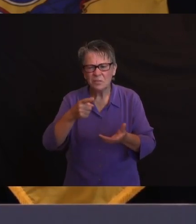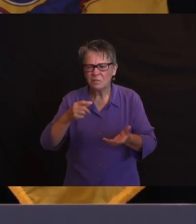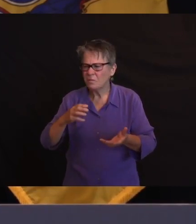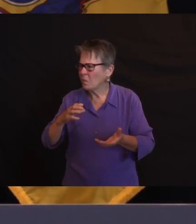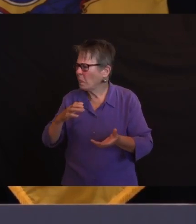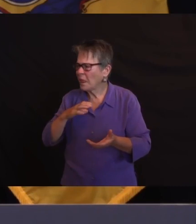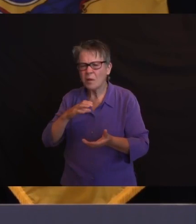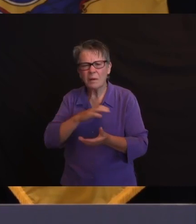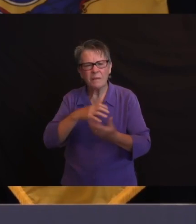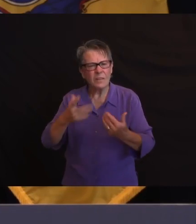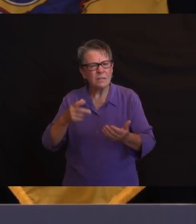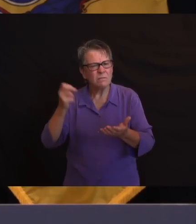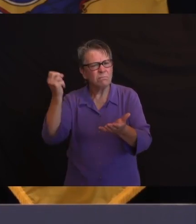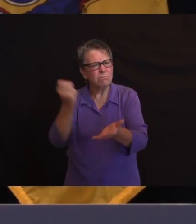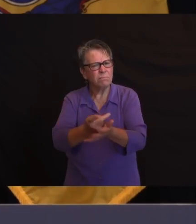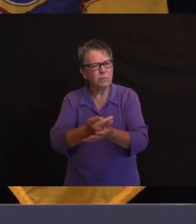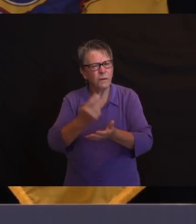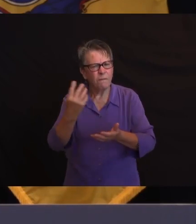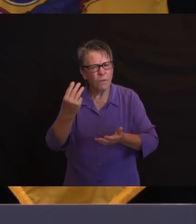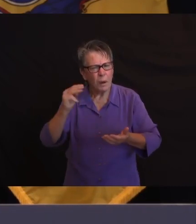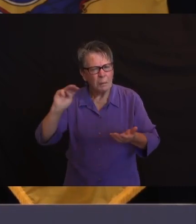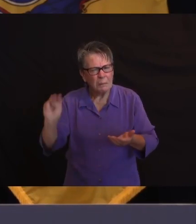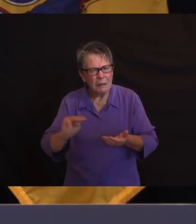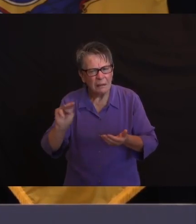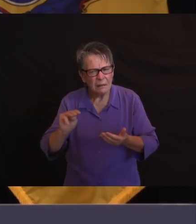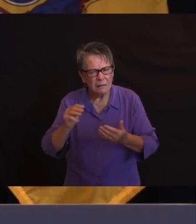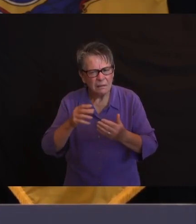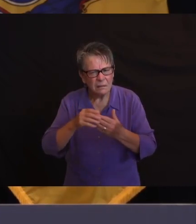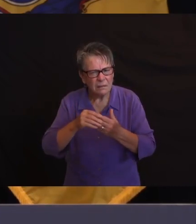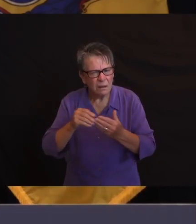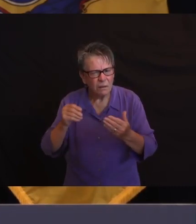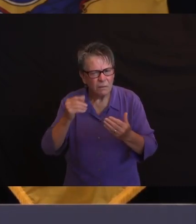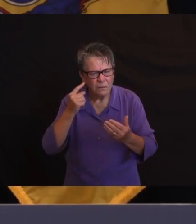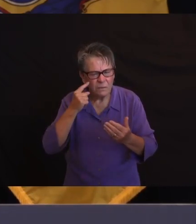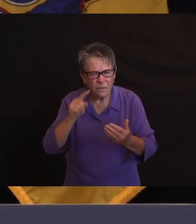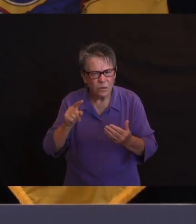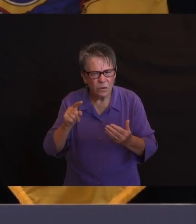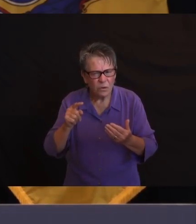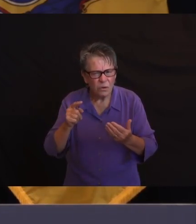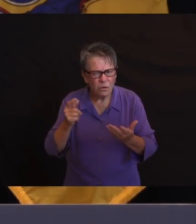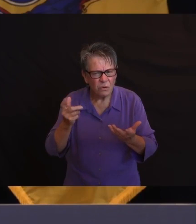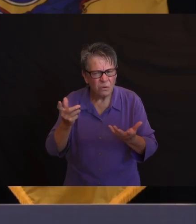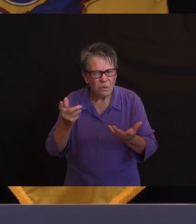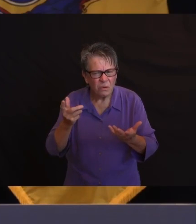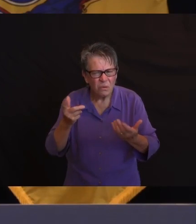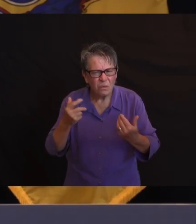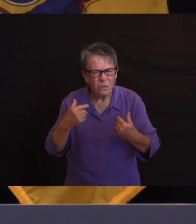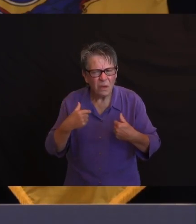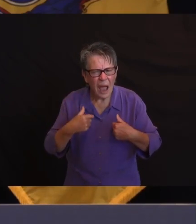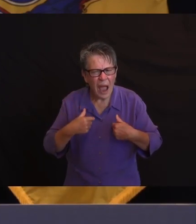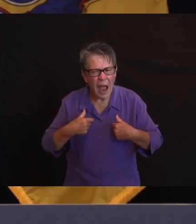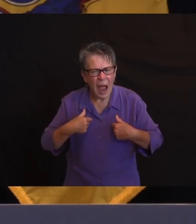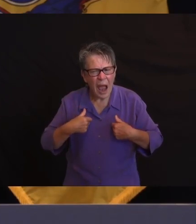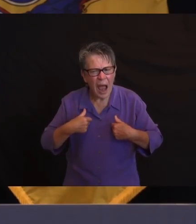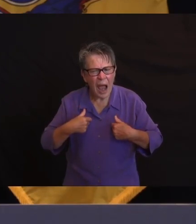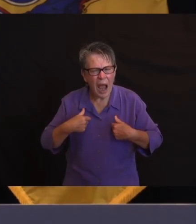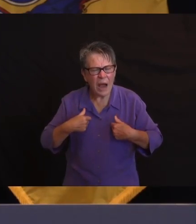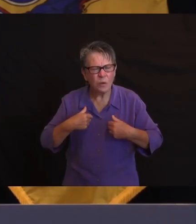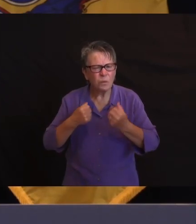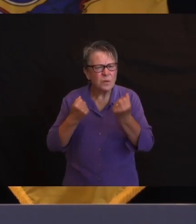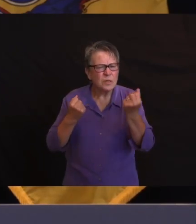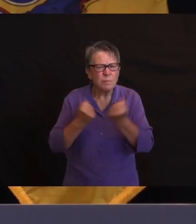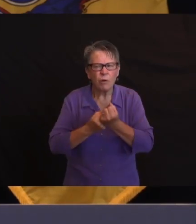bunch of money. It's one lever of many that we've had to pull at a time with, which is, again, I'll repeat it, compared only